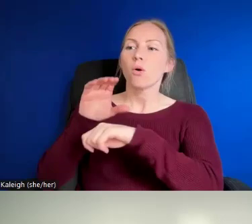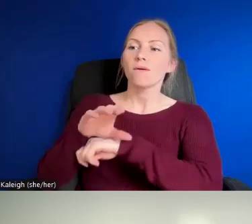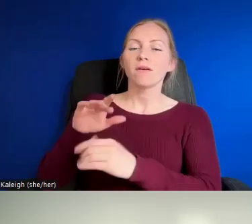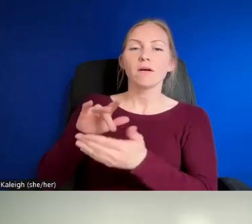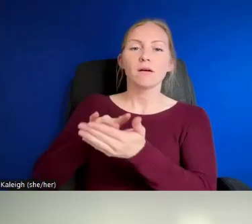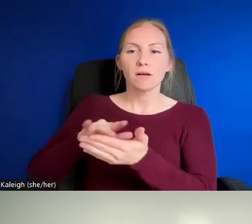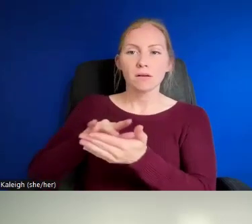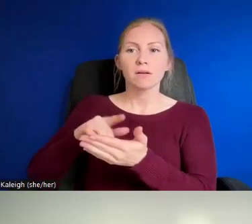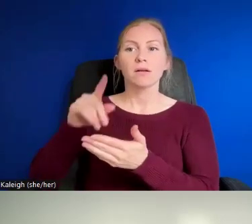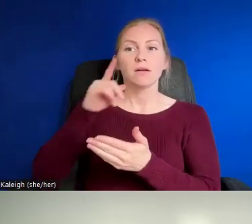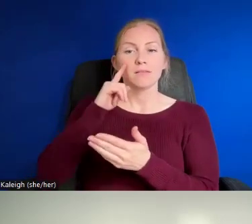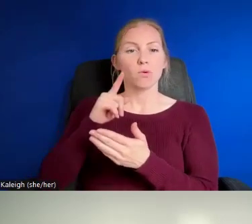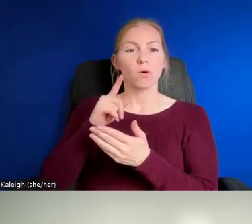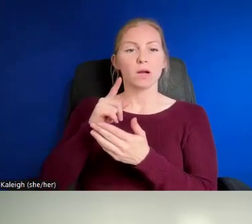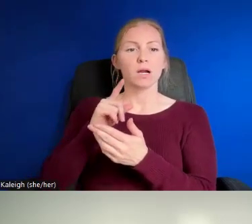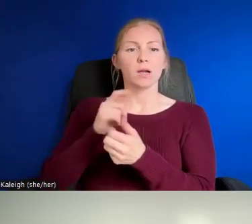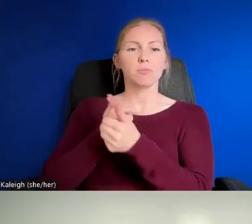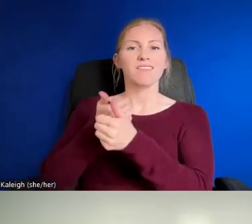to prevent